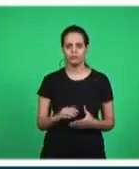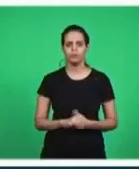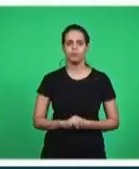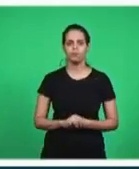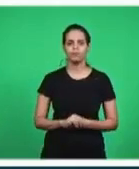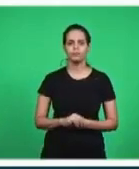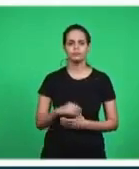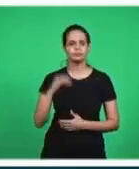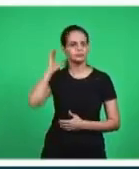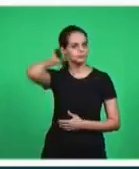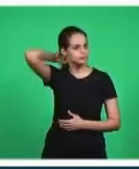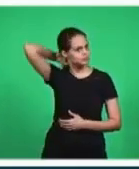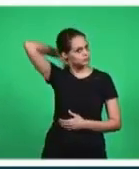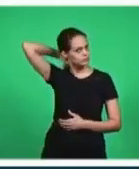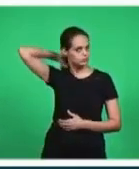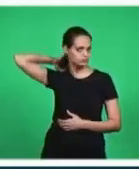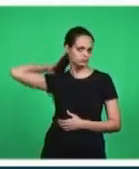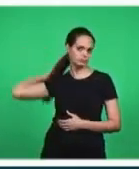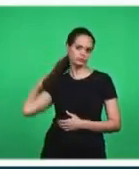of Matthew.